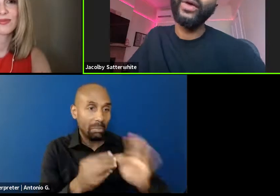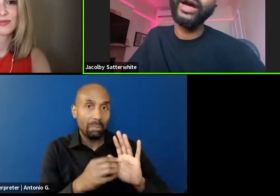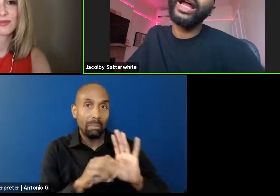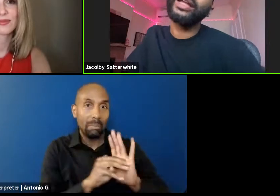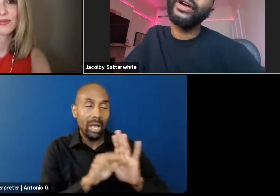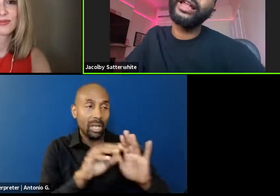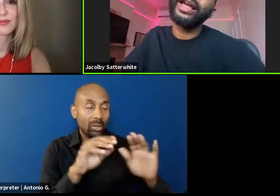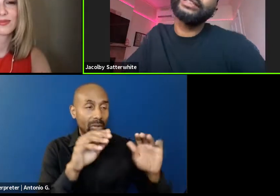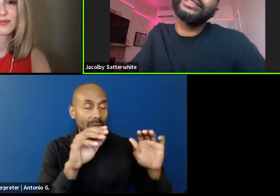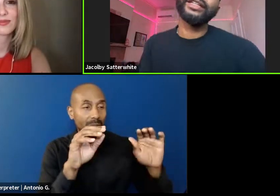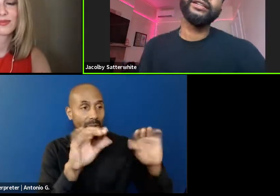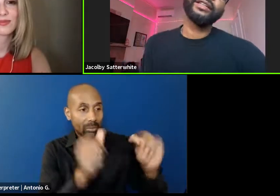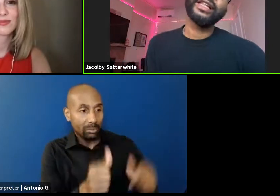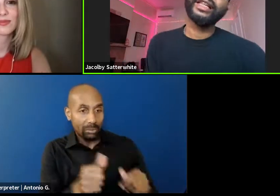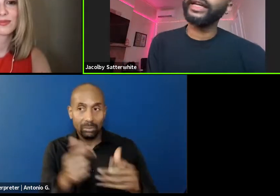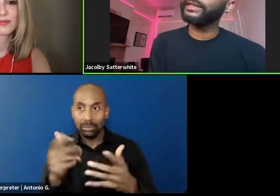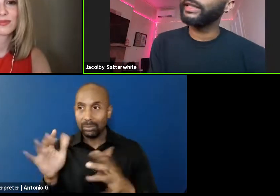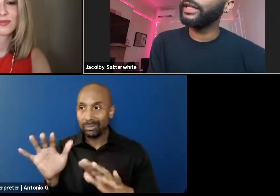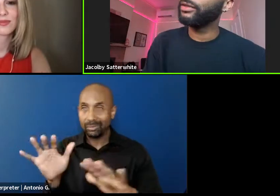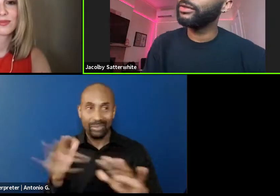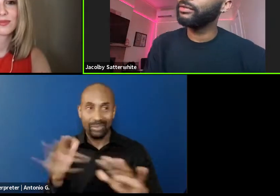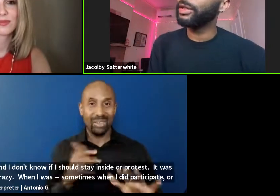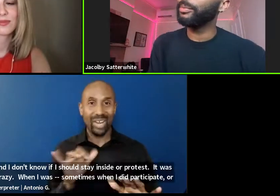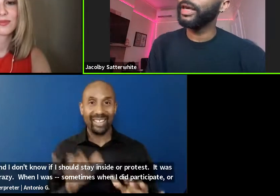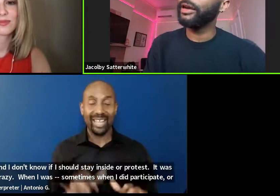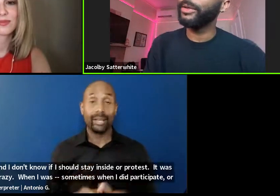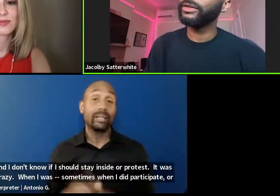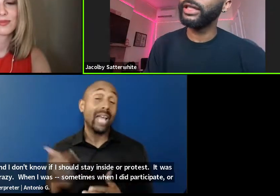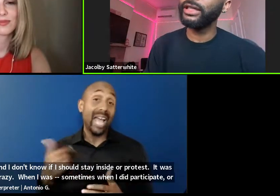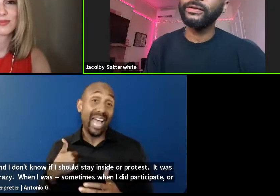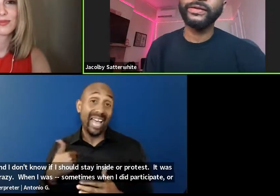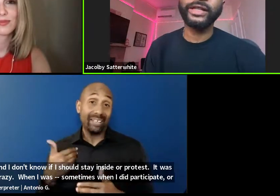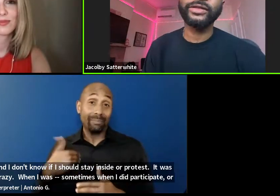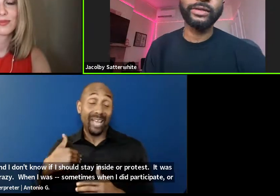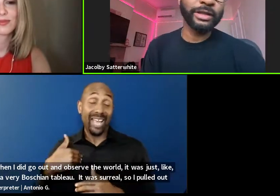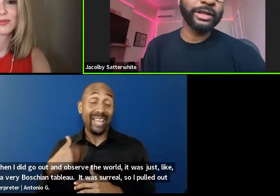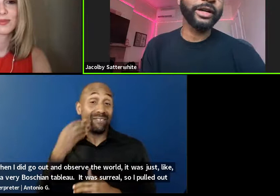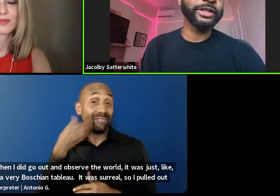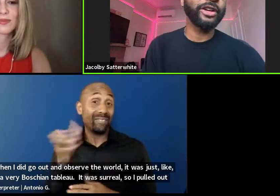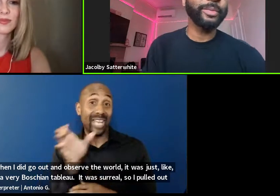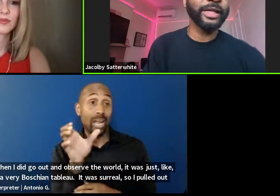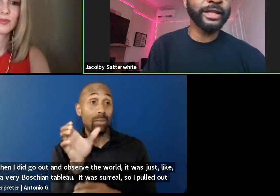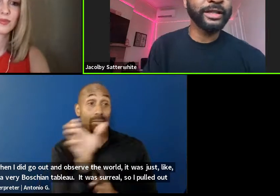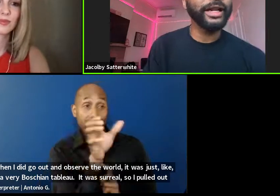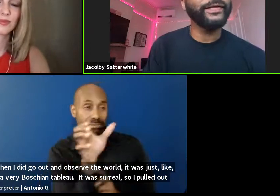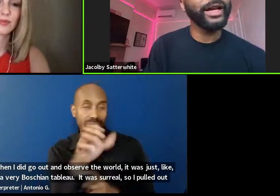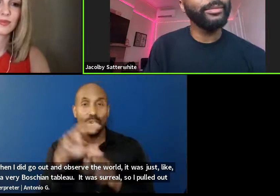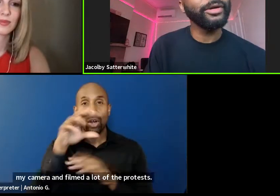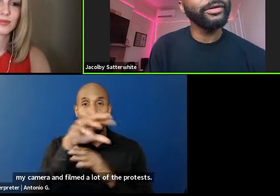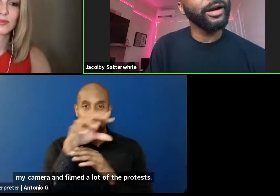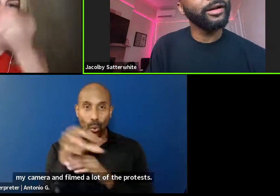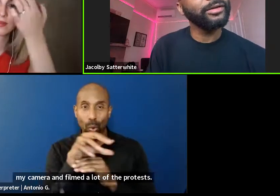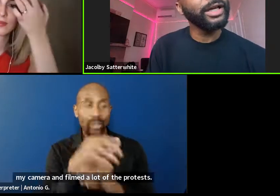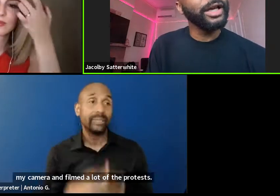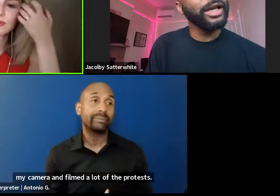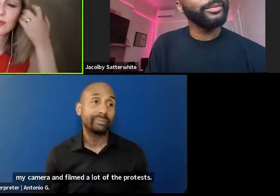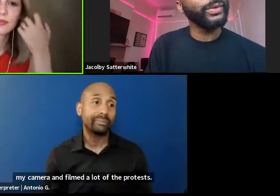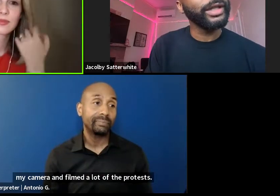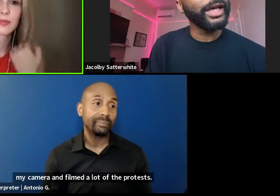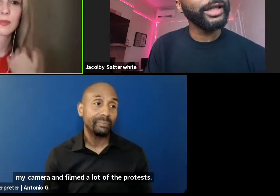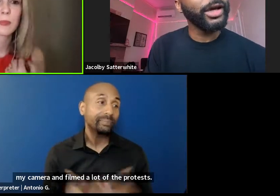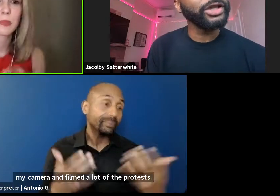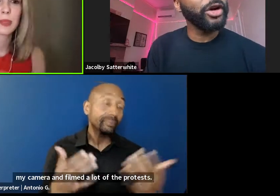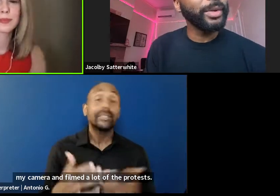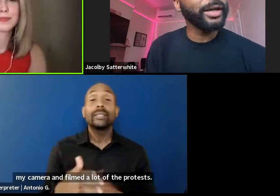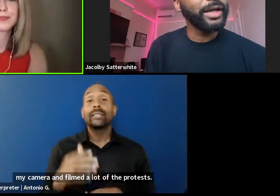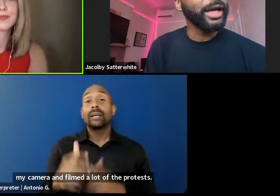Mm-hmm. And what I thought, I said, you know, like I said, I usually pick a motif that's really large and open-ended, and I find a middle ground